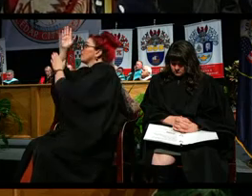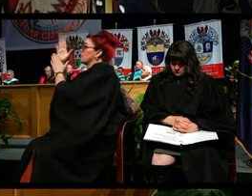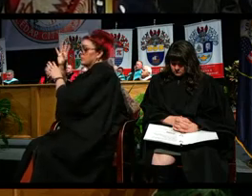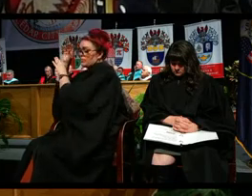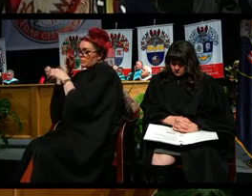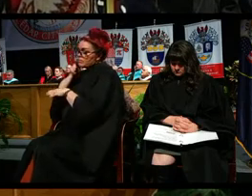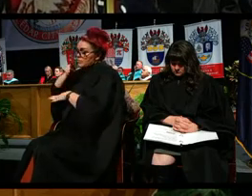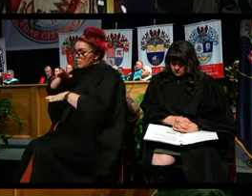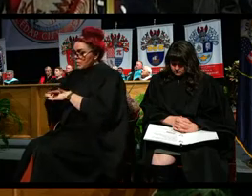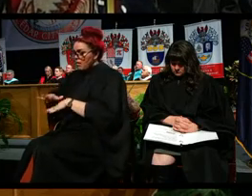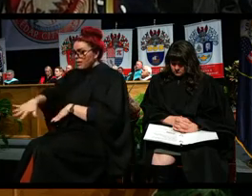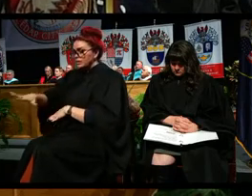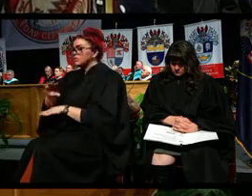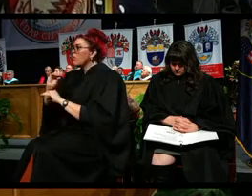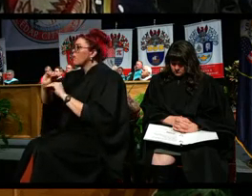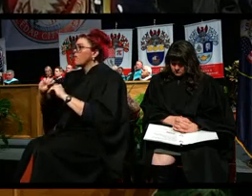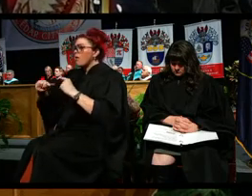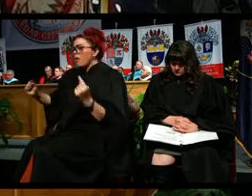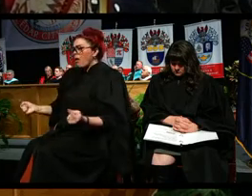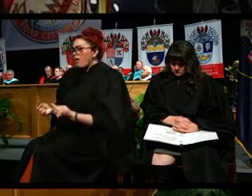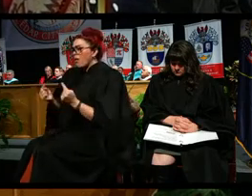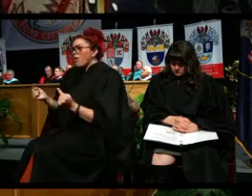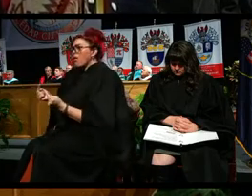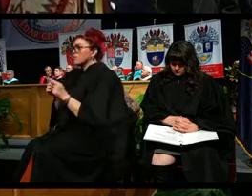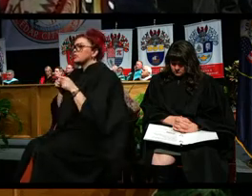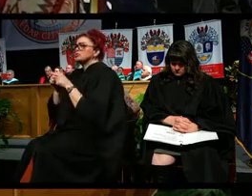No harm or danger will come upon them as they travel,